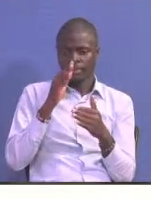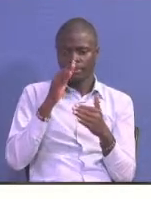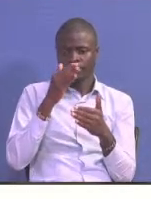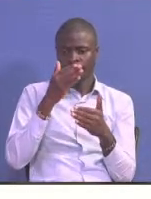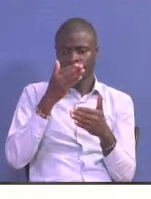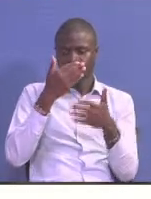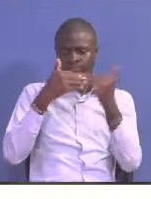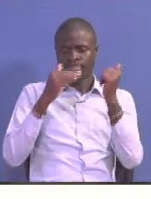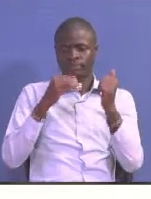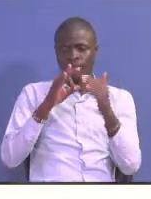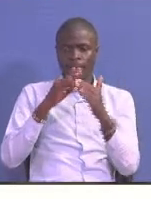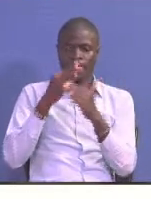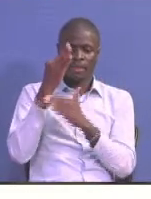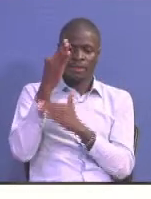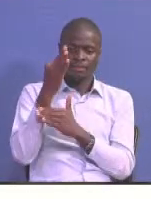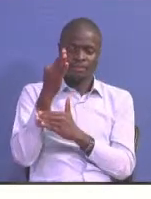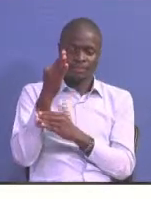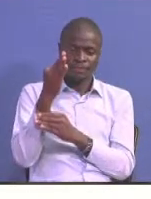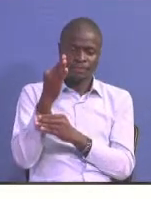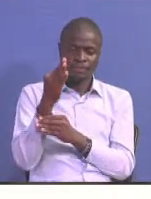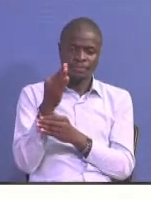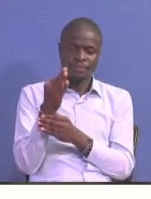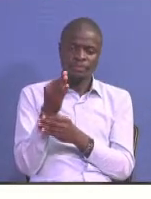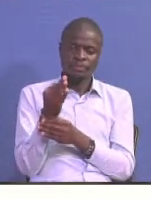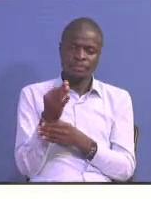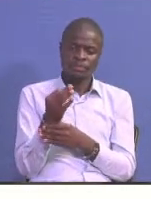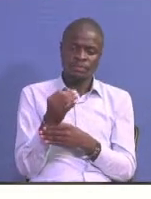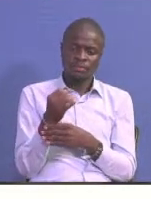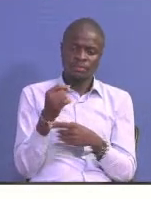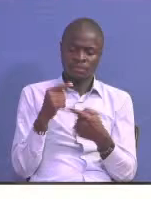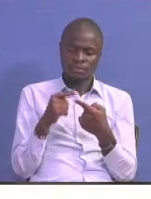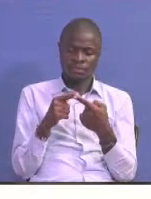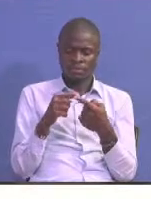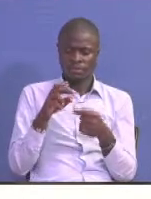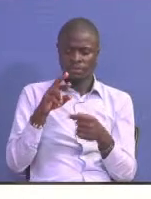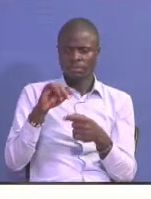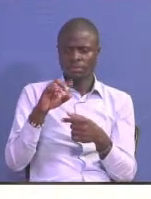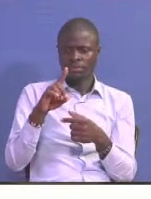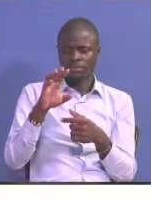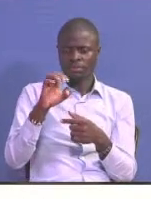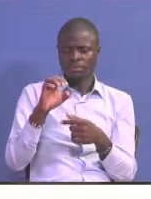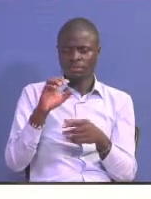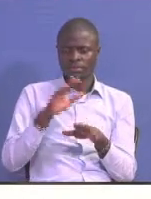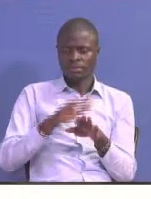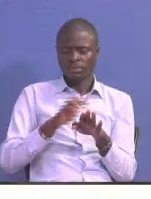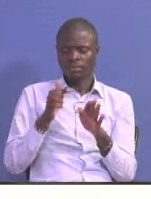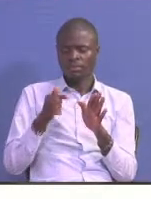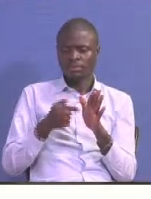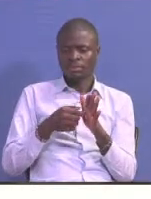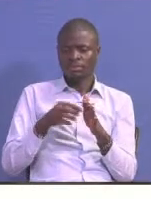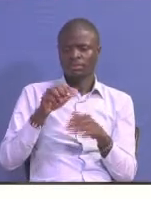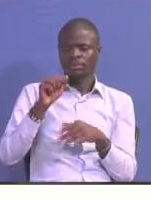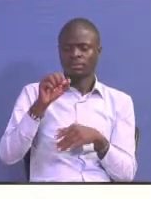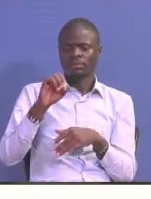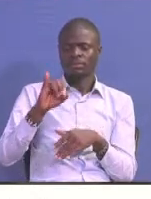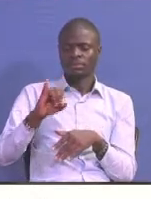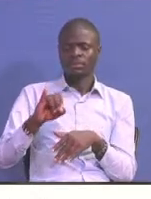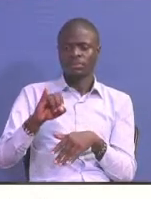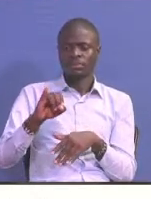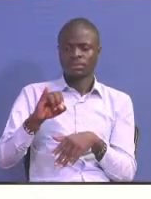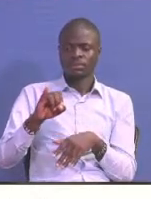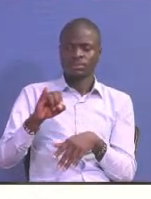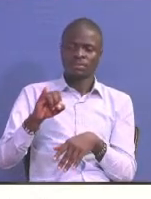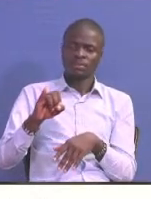the future, the relevant university, is to ride on this wave, artificial